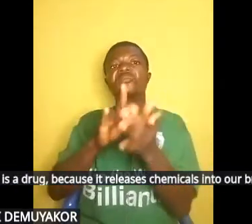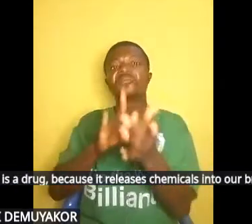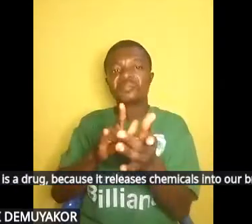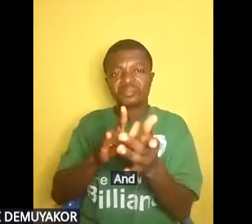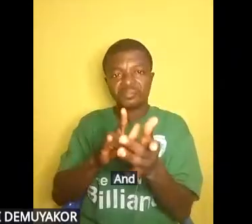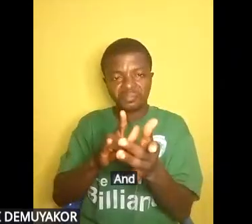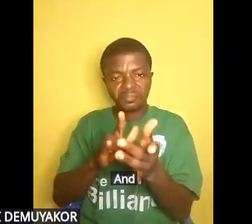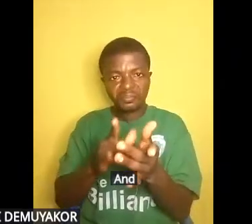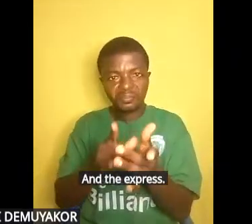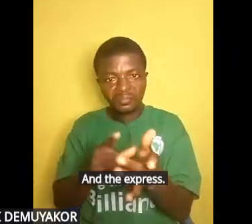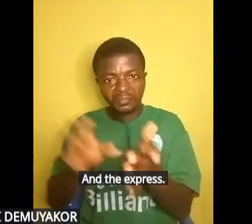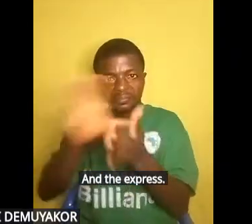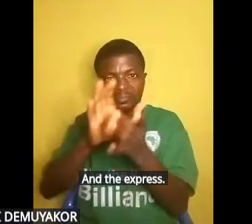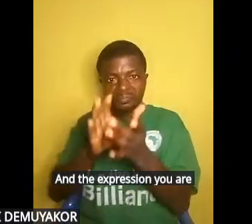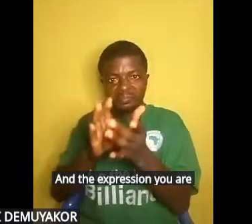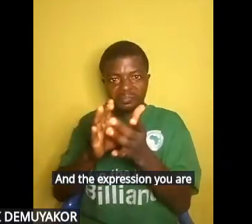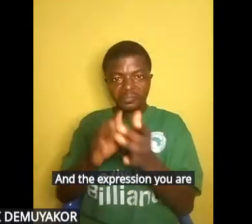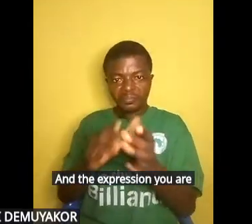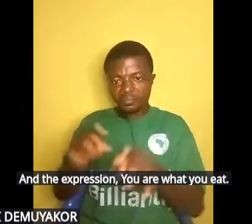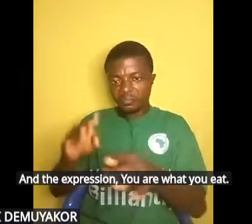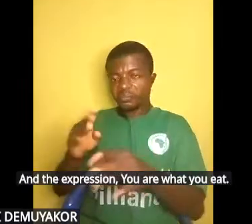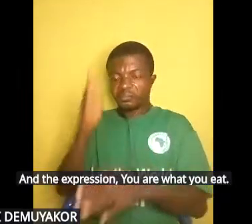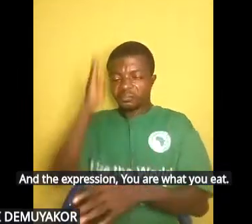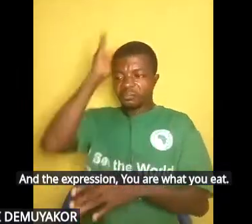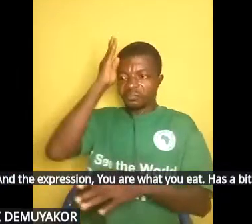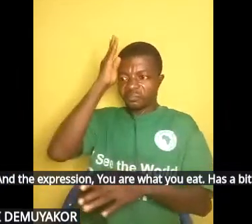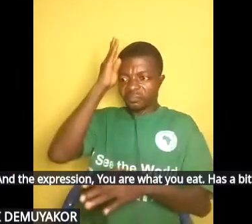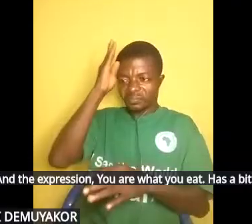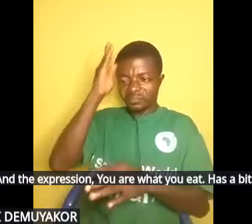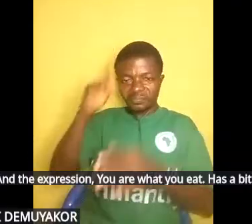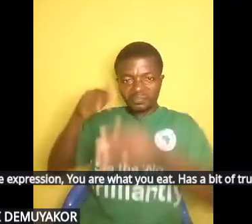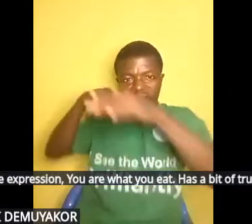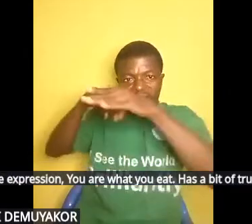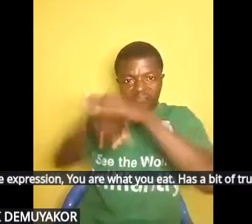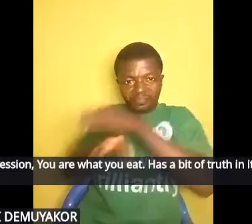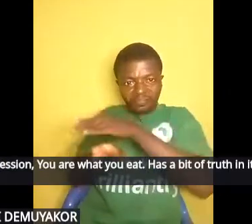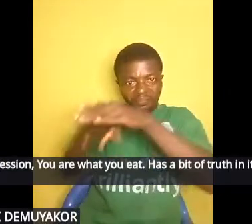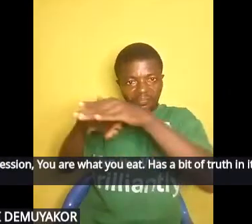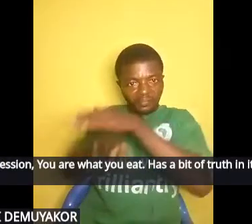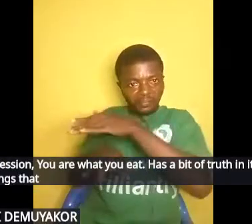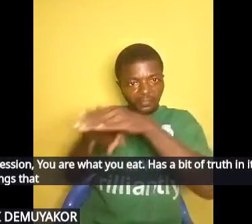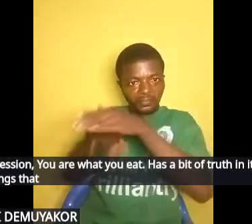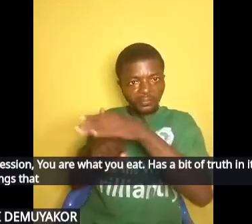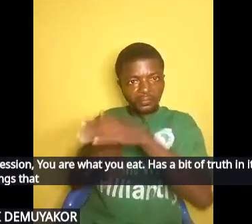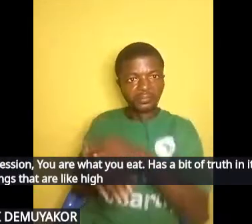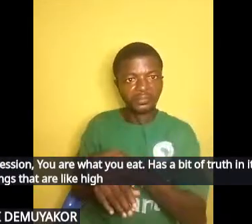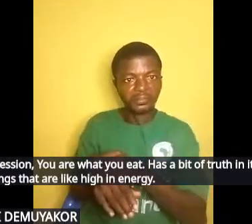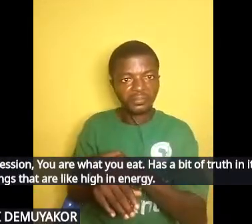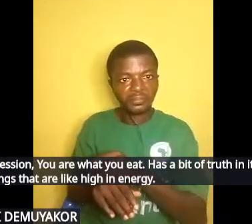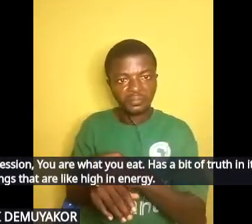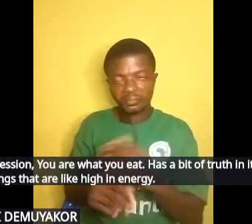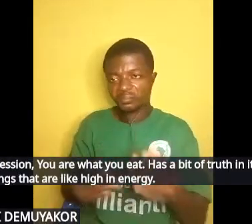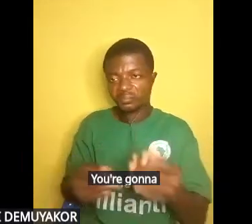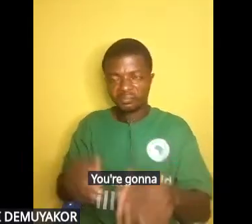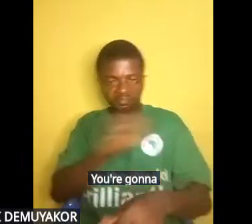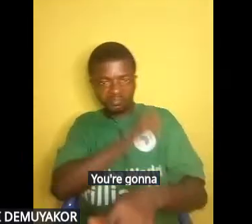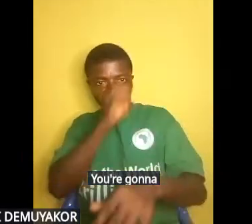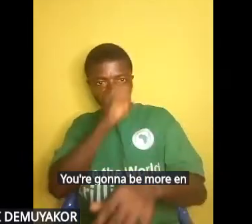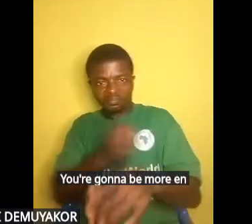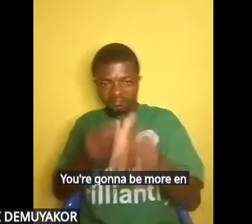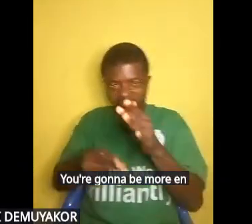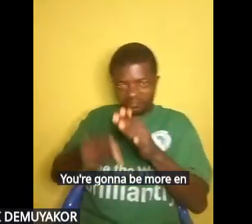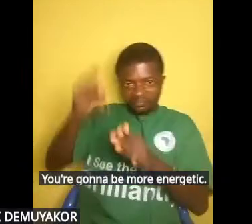the expression "you are what you eat" has a bit of truth in it. If you eat things that are like high in energy, you're going to be more